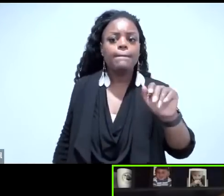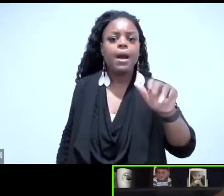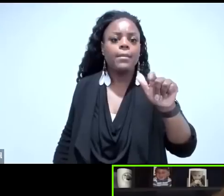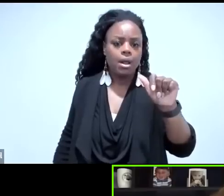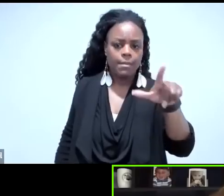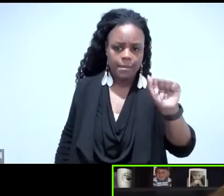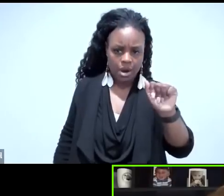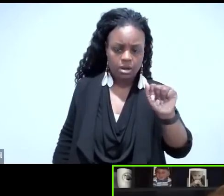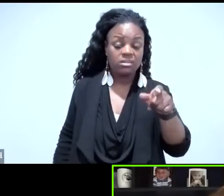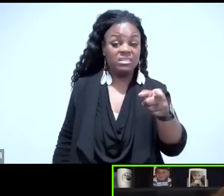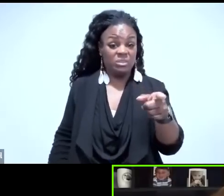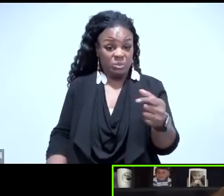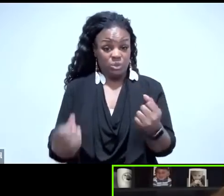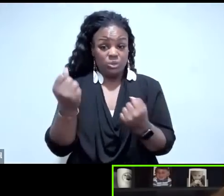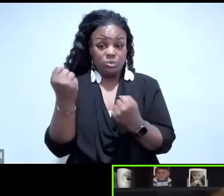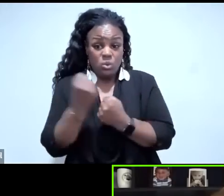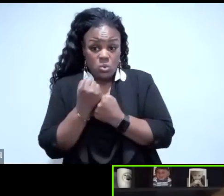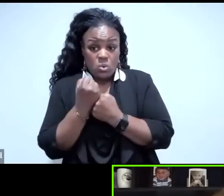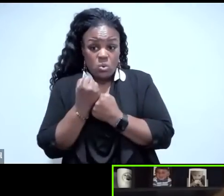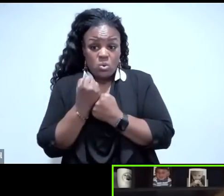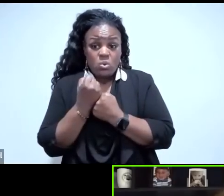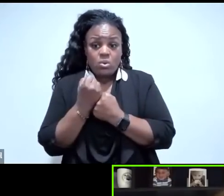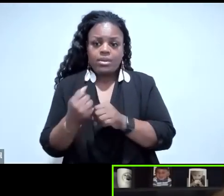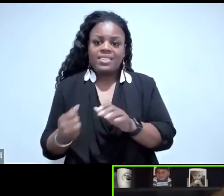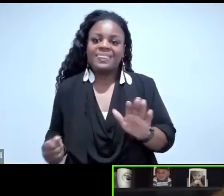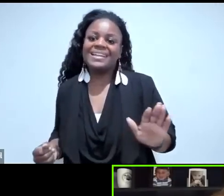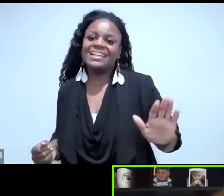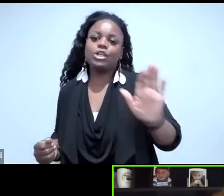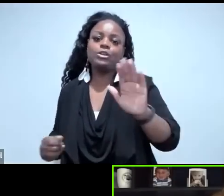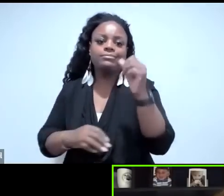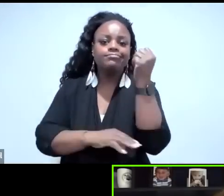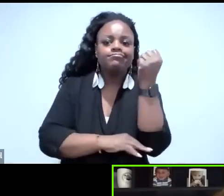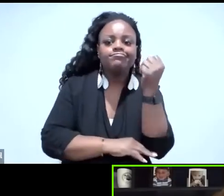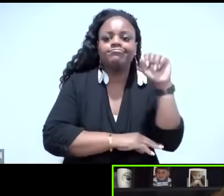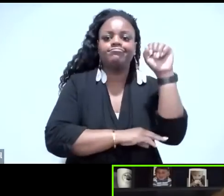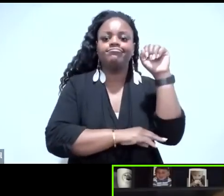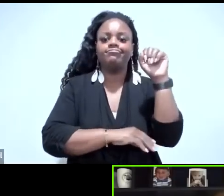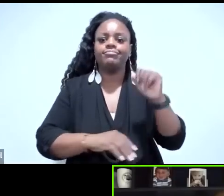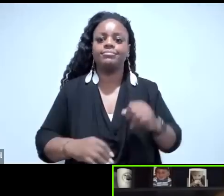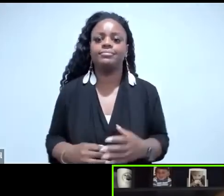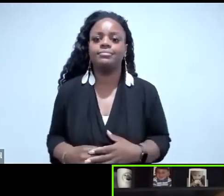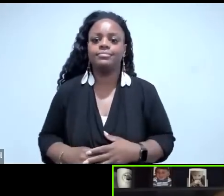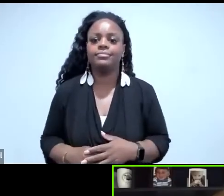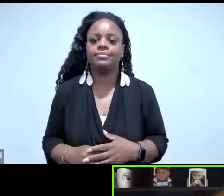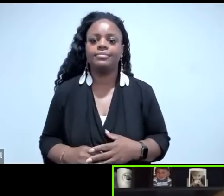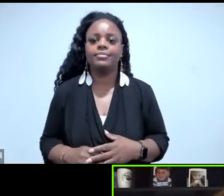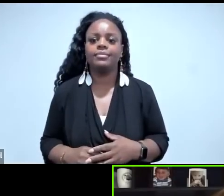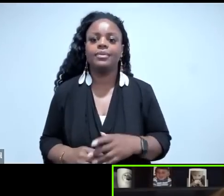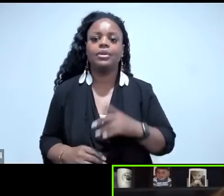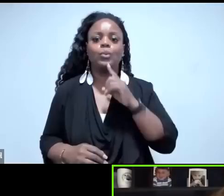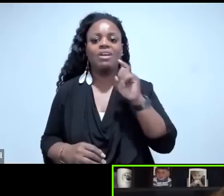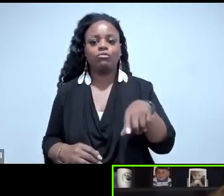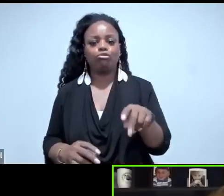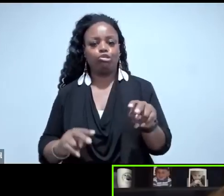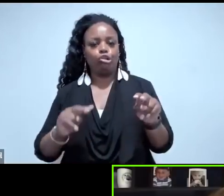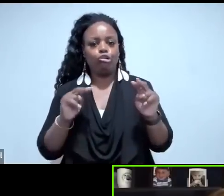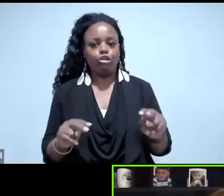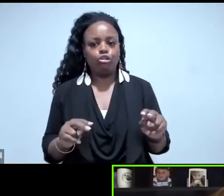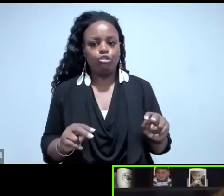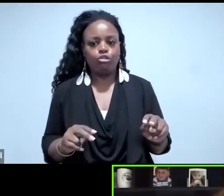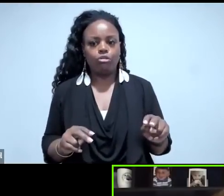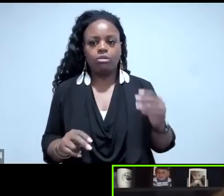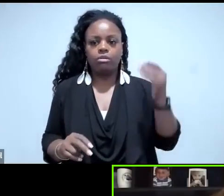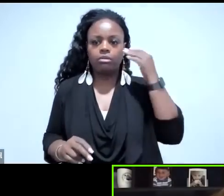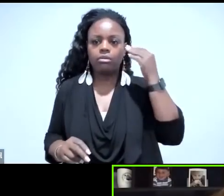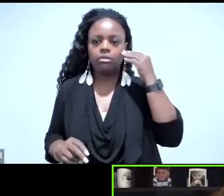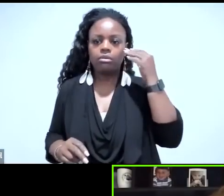But we also have to look where these billionaires are trying to crush unions. They're trying to crush unions by firing people, by